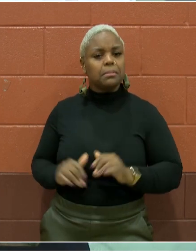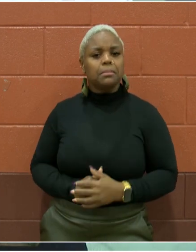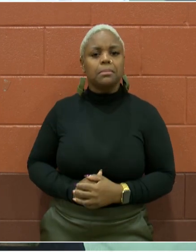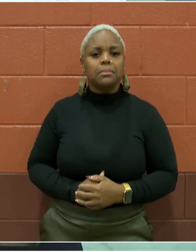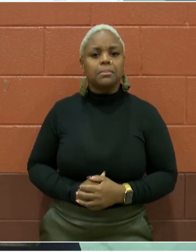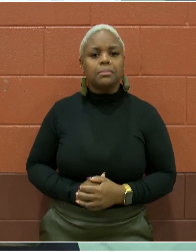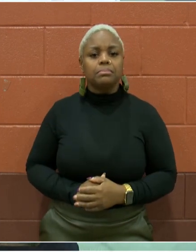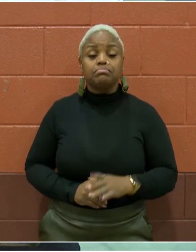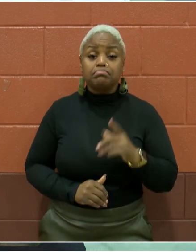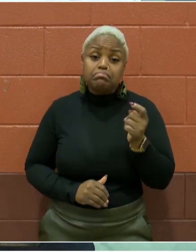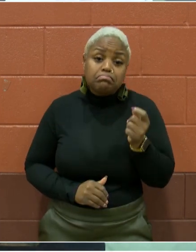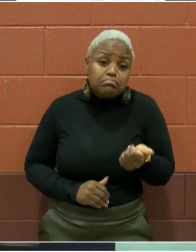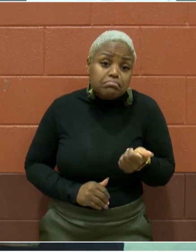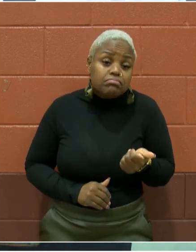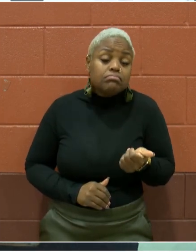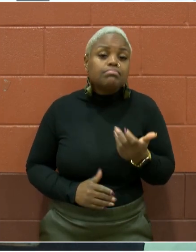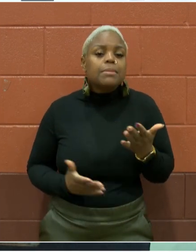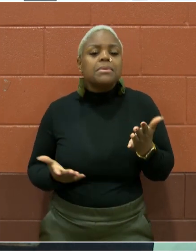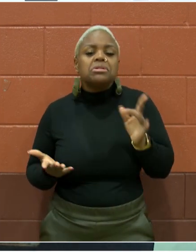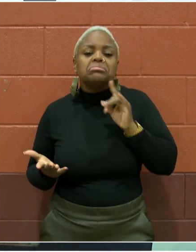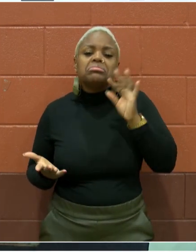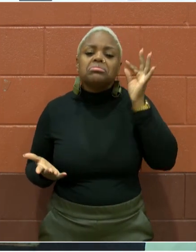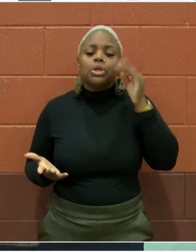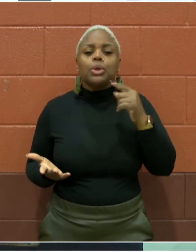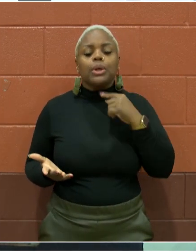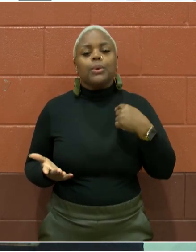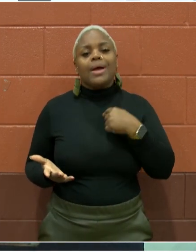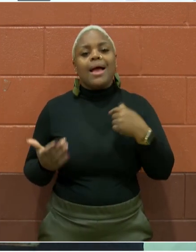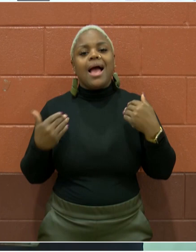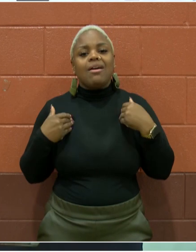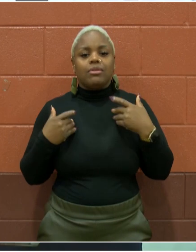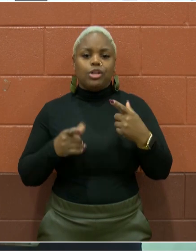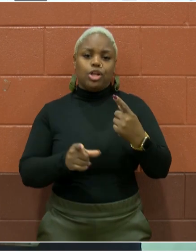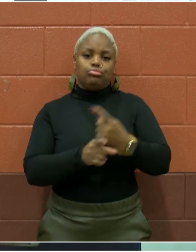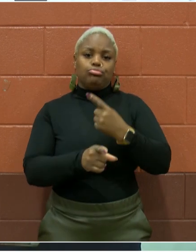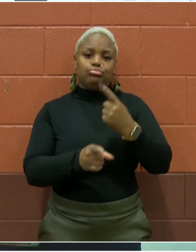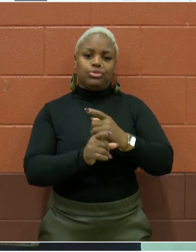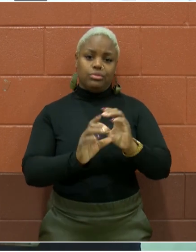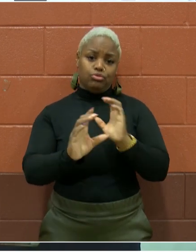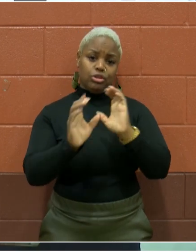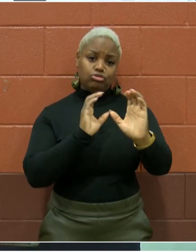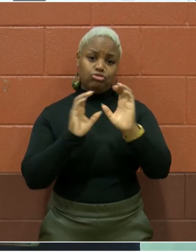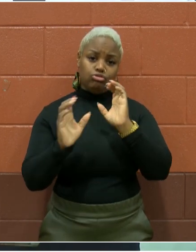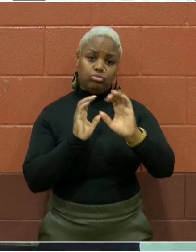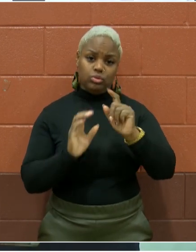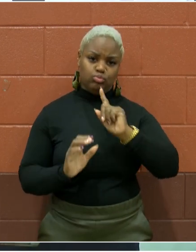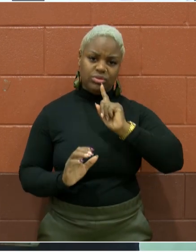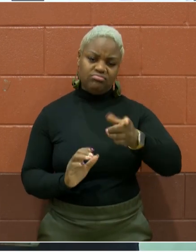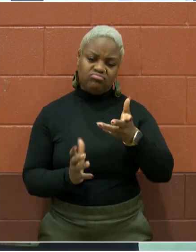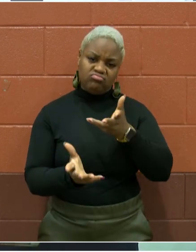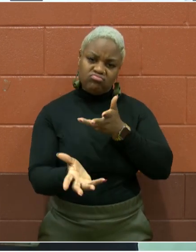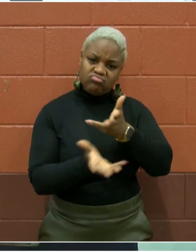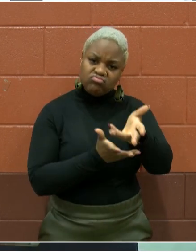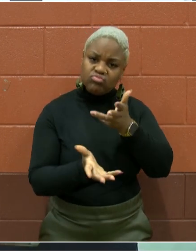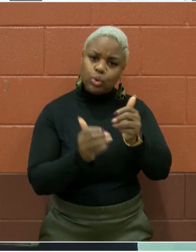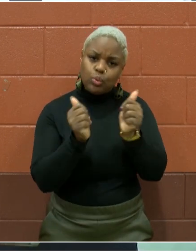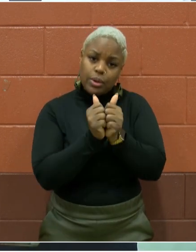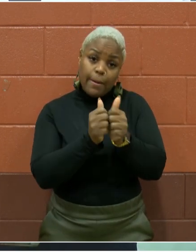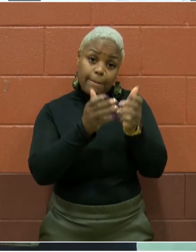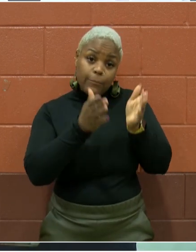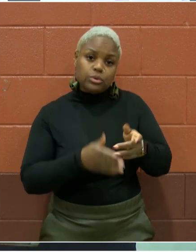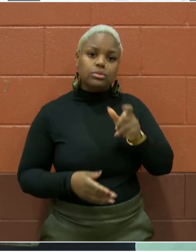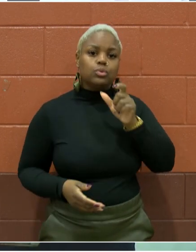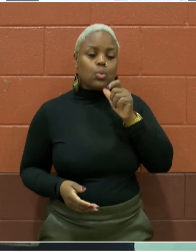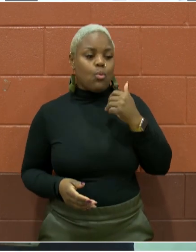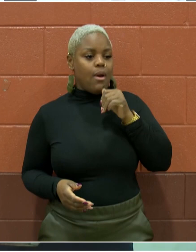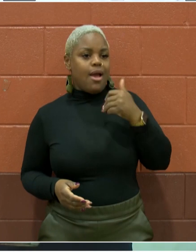little bit different in that we want them to use the appropriate communication, being able to engage with the folks that are in crisis.